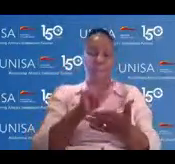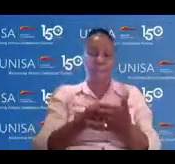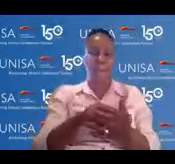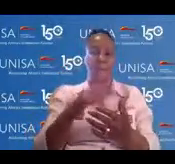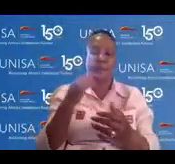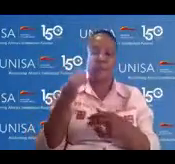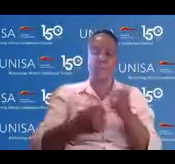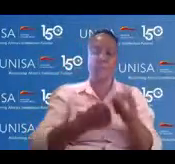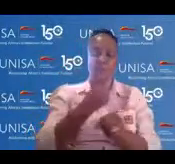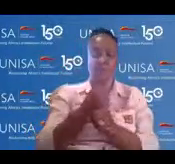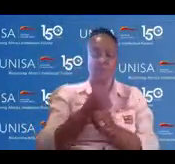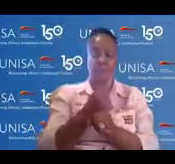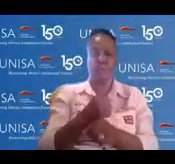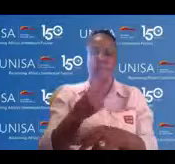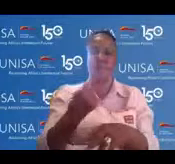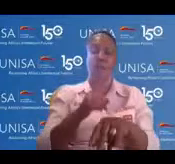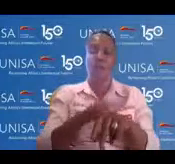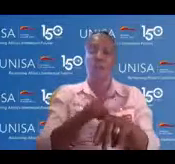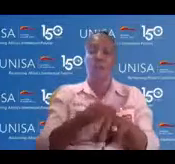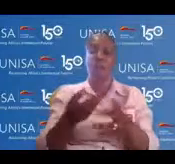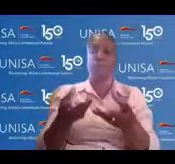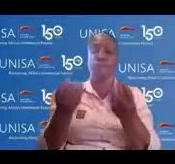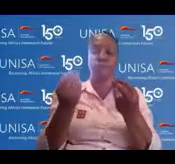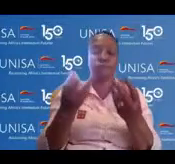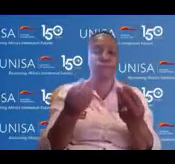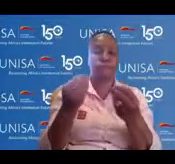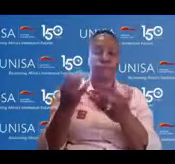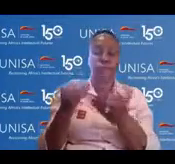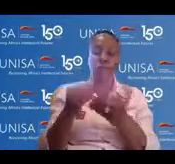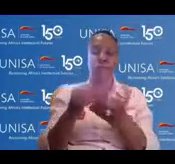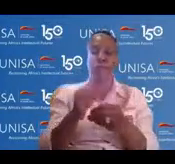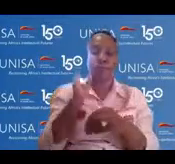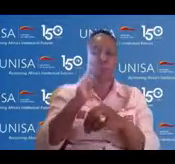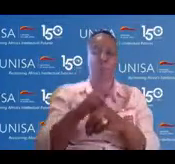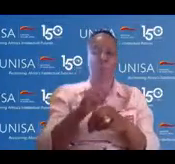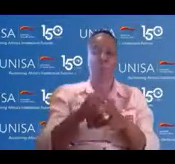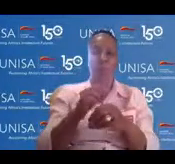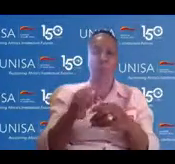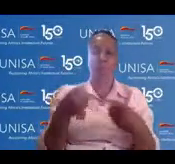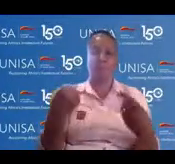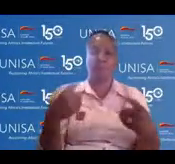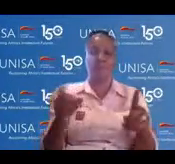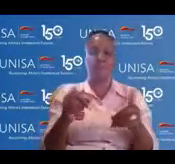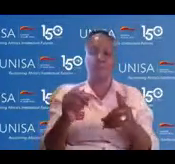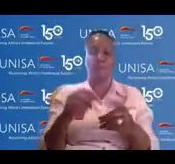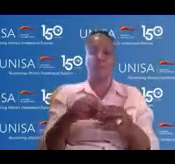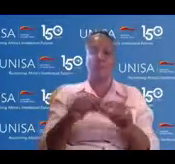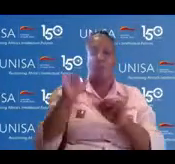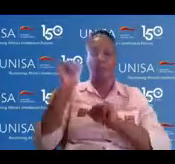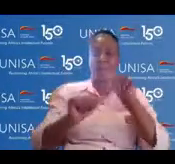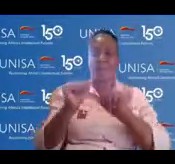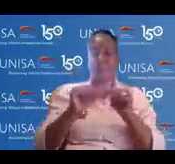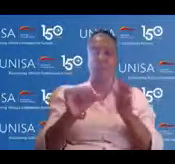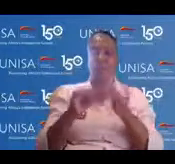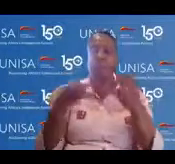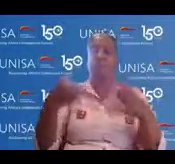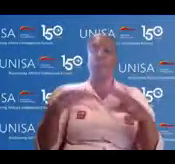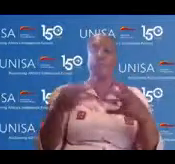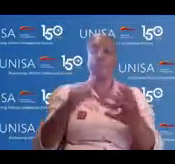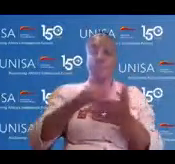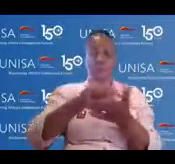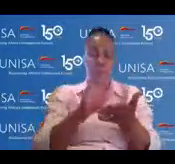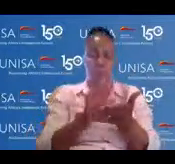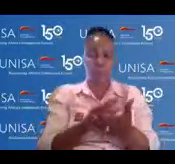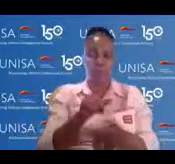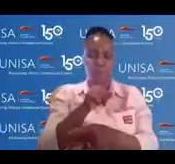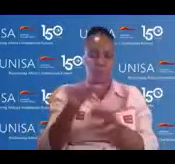At times, you find that there are students who require alternative assessments. It is therefore important that you apply for this, because it